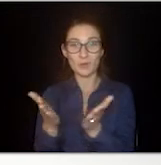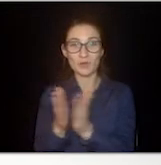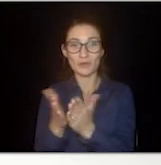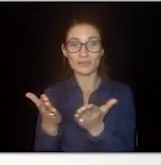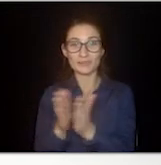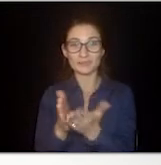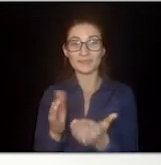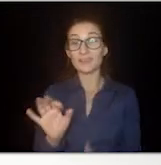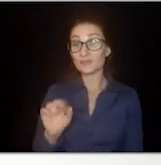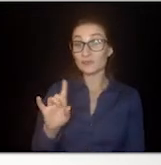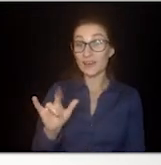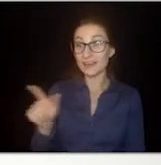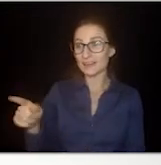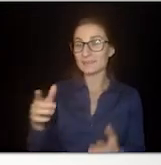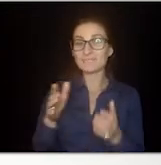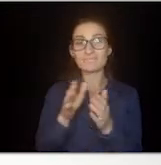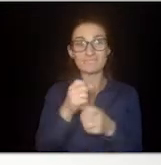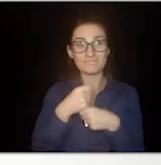box story.